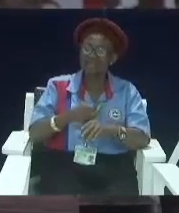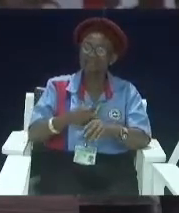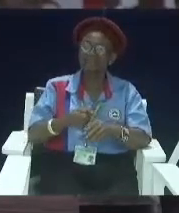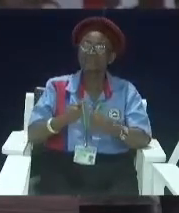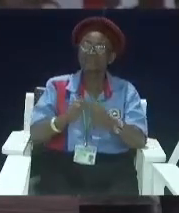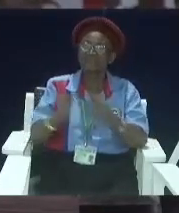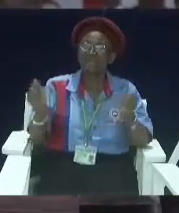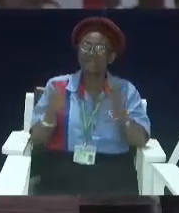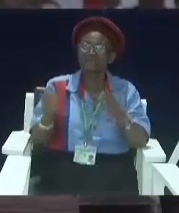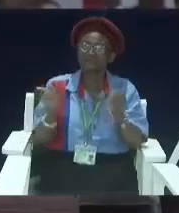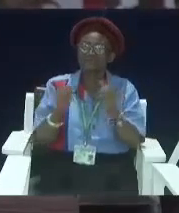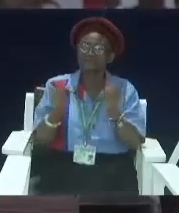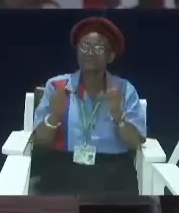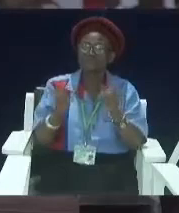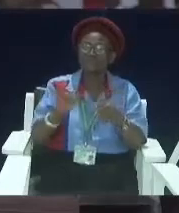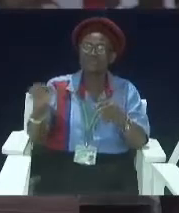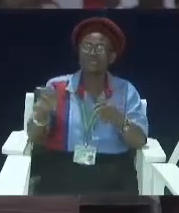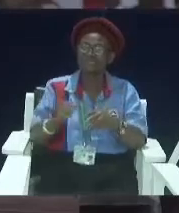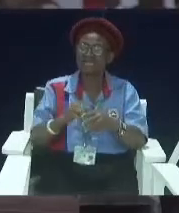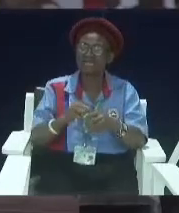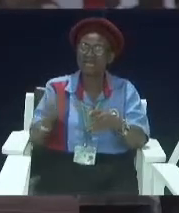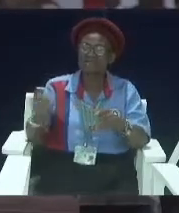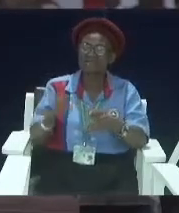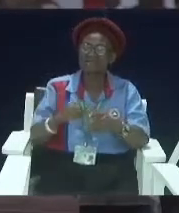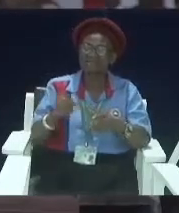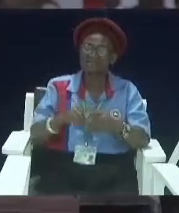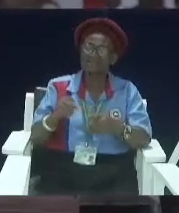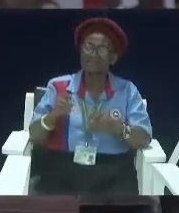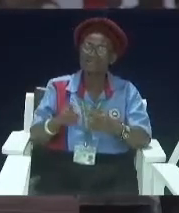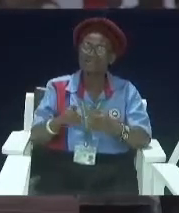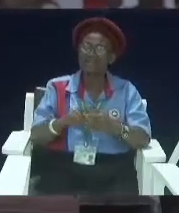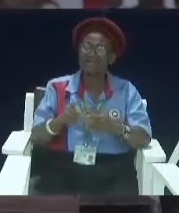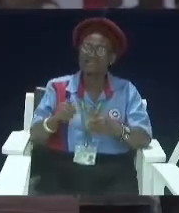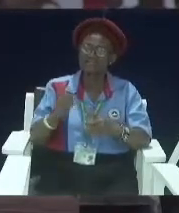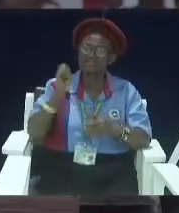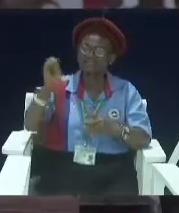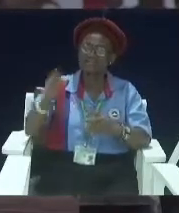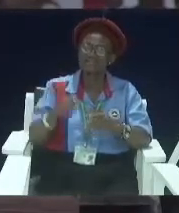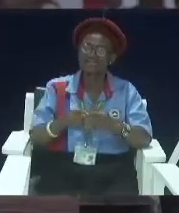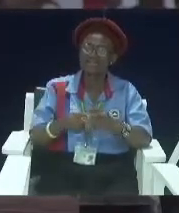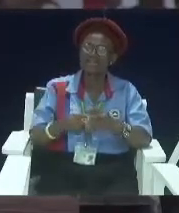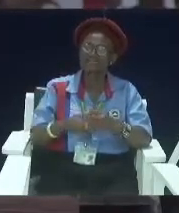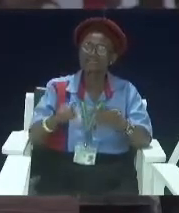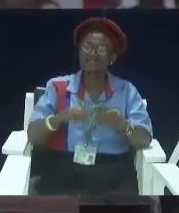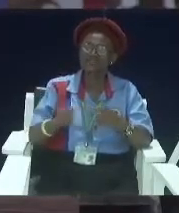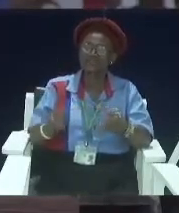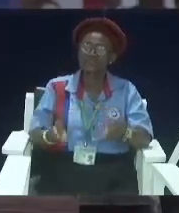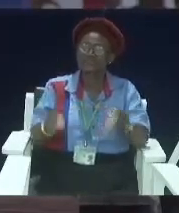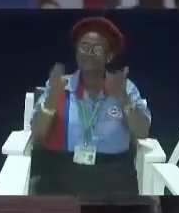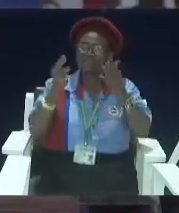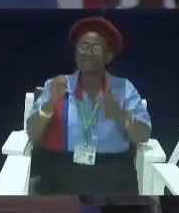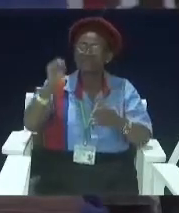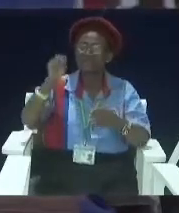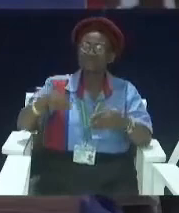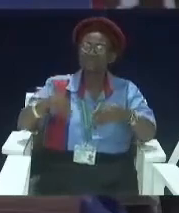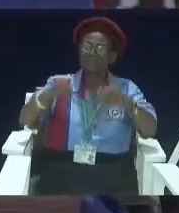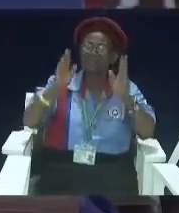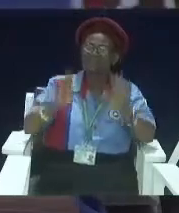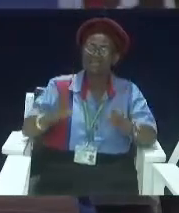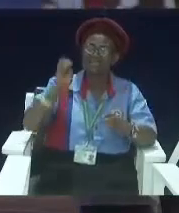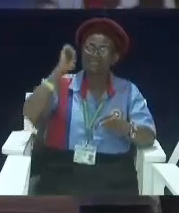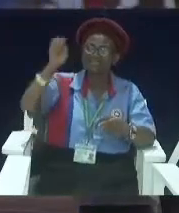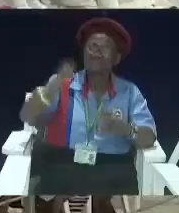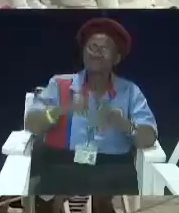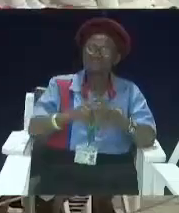And then, as he began now to lift him higher, he began to sing a new song.